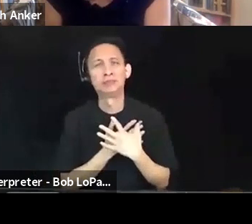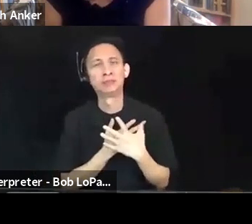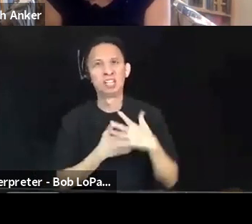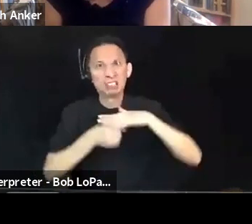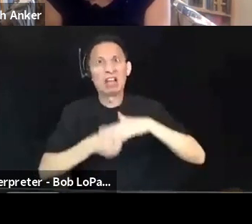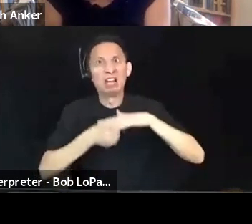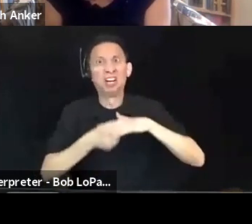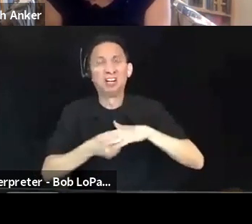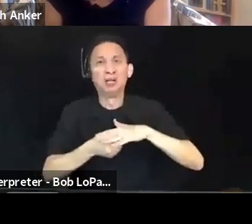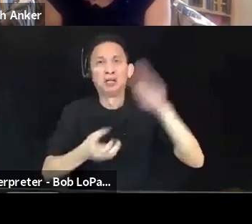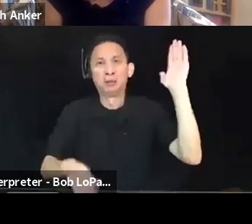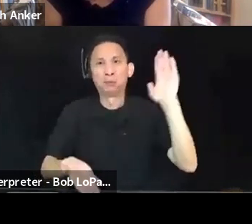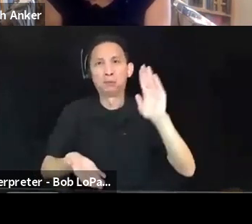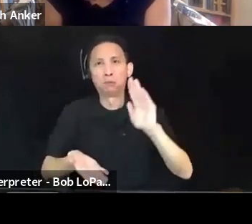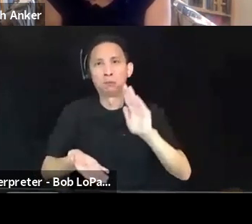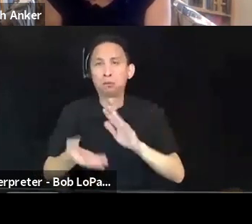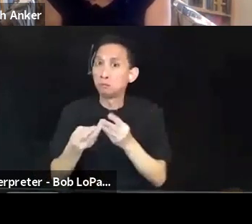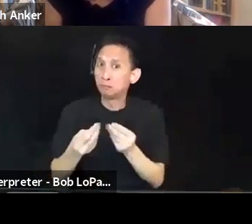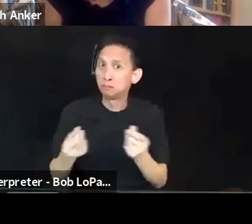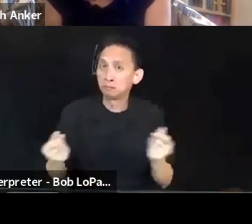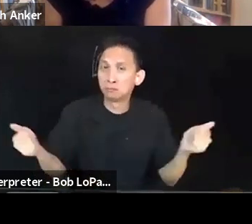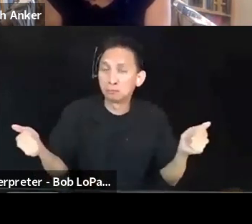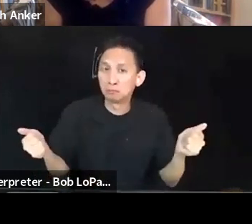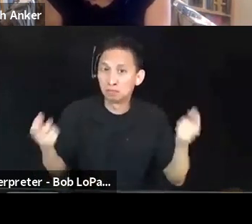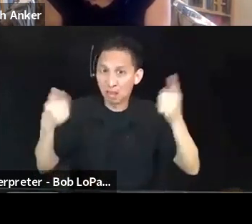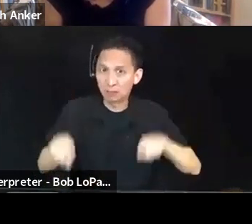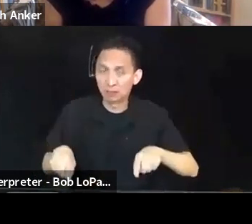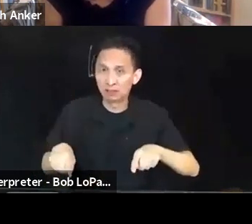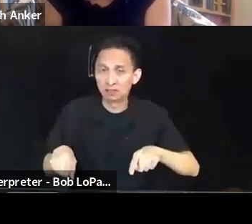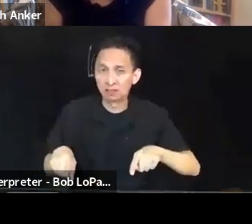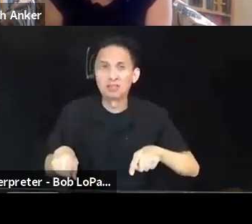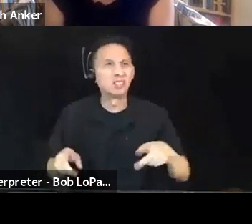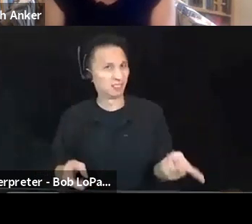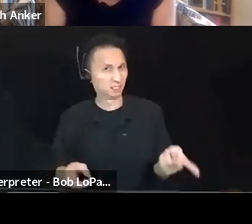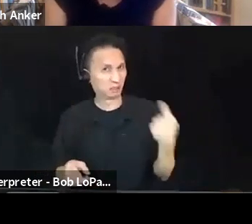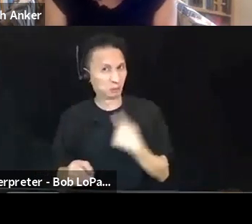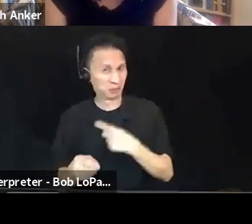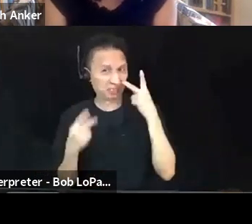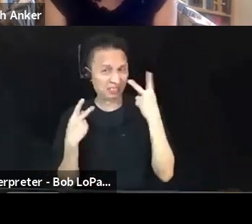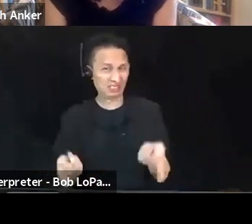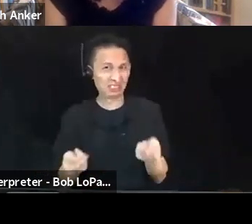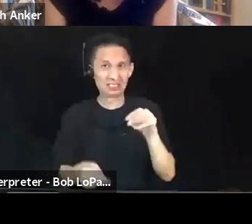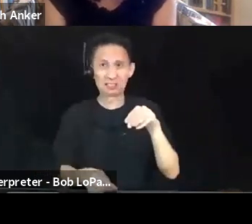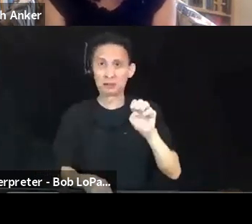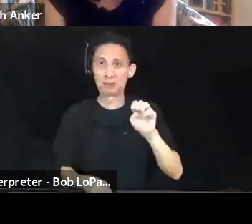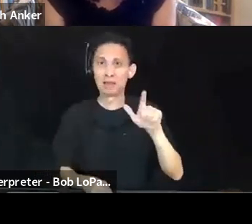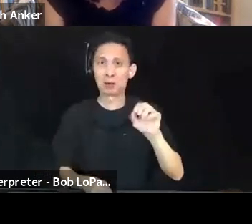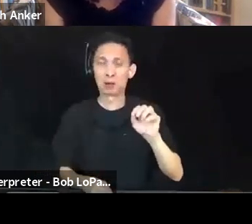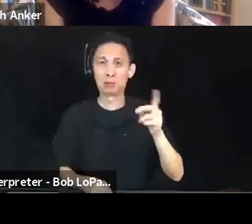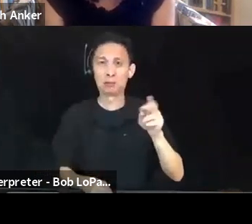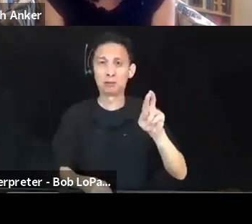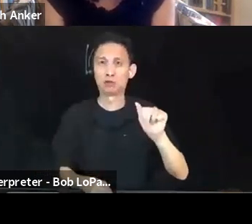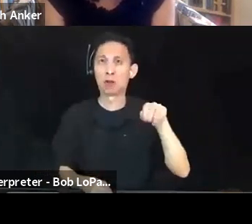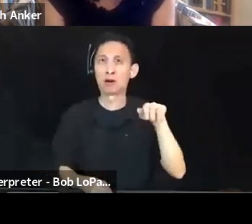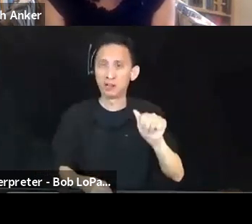spark and seemingly inadvertently one is in it before one knows one's in it, and then it's too late, right?